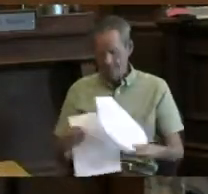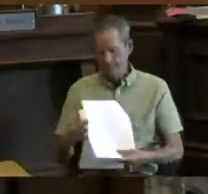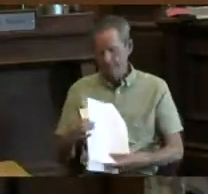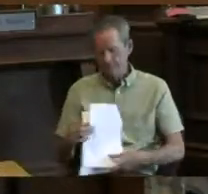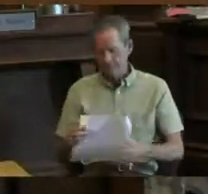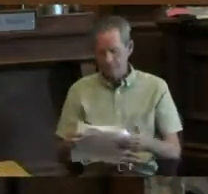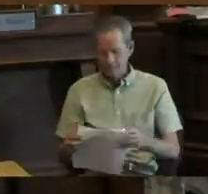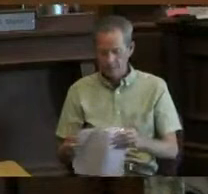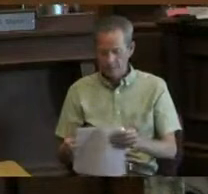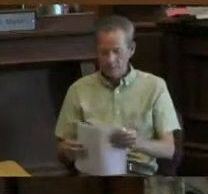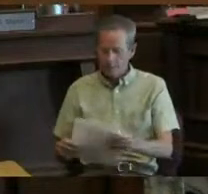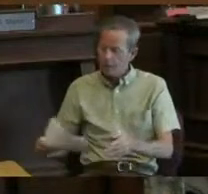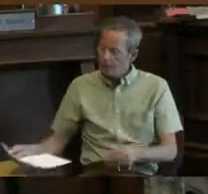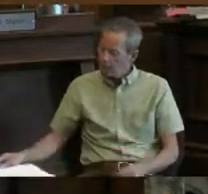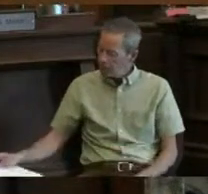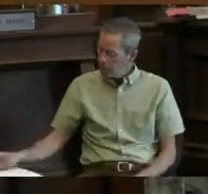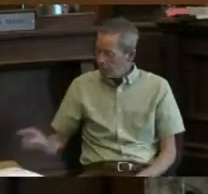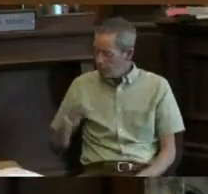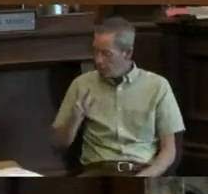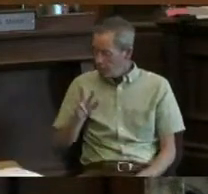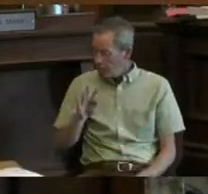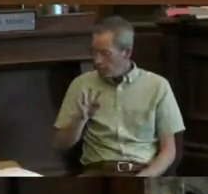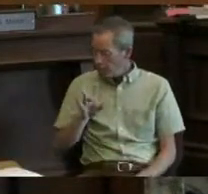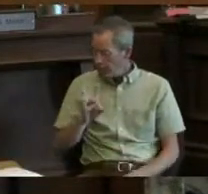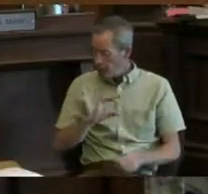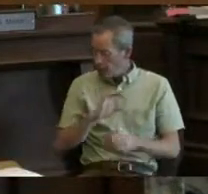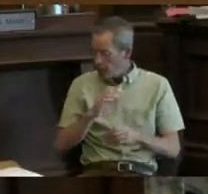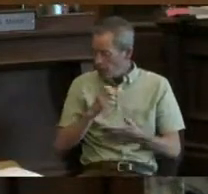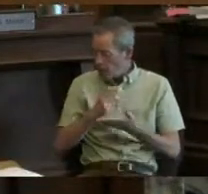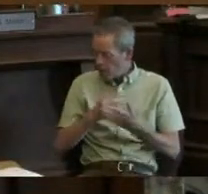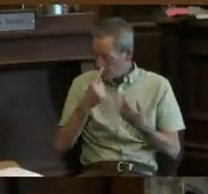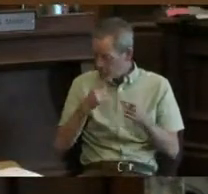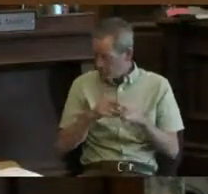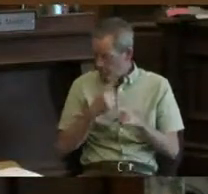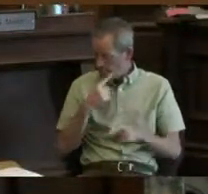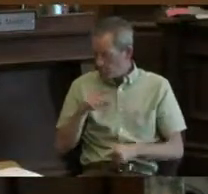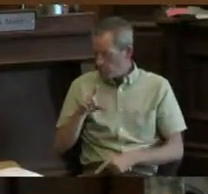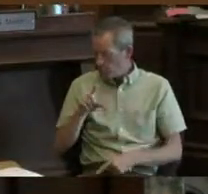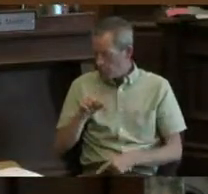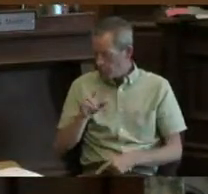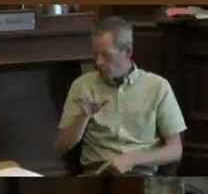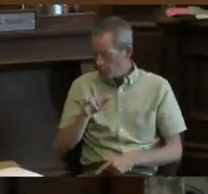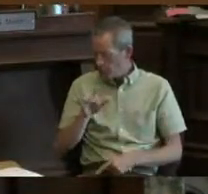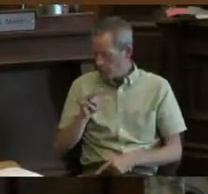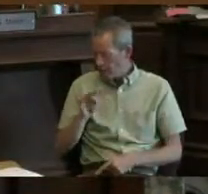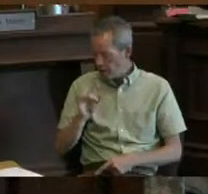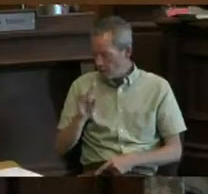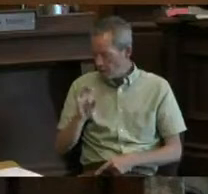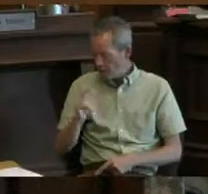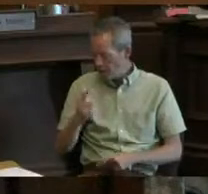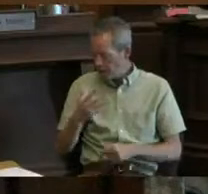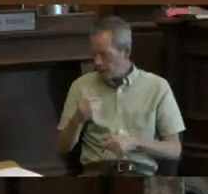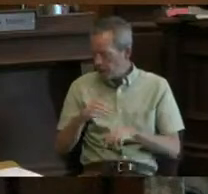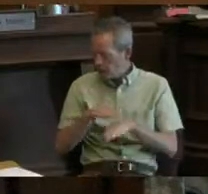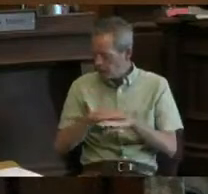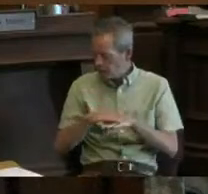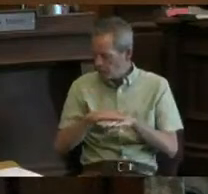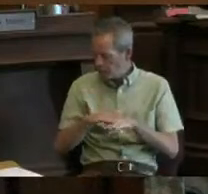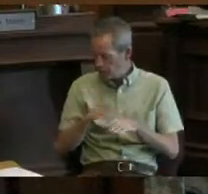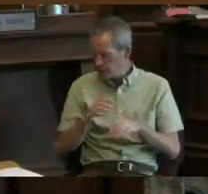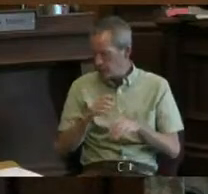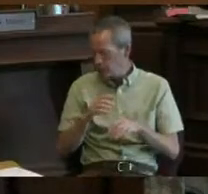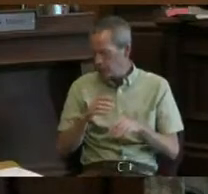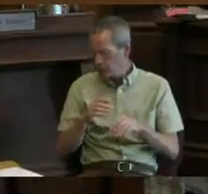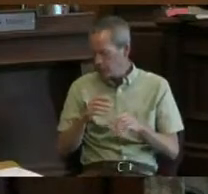Introduction number 348, authorizing an agreement of the 2025 millinery resurfacing project, North Clinton Avenue, Cumberland Street to East Ridge